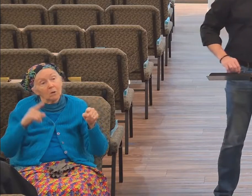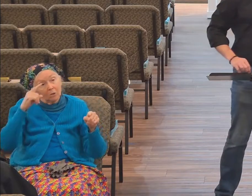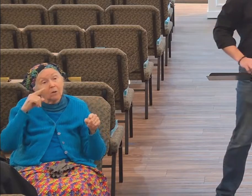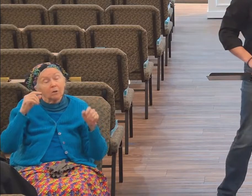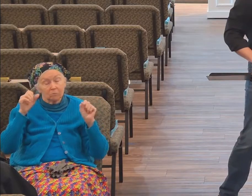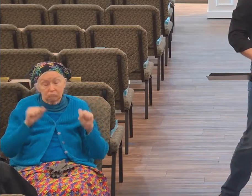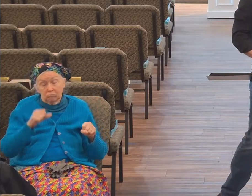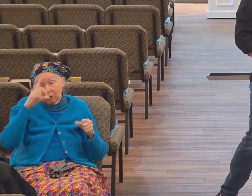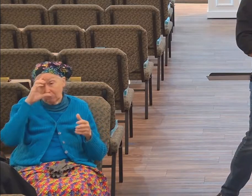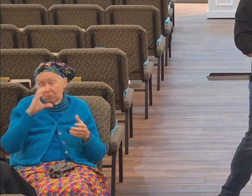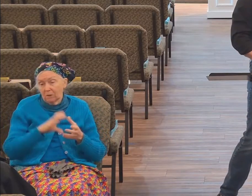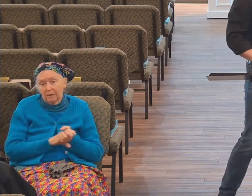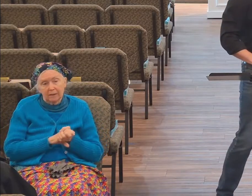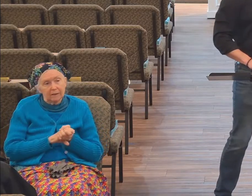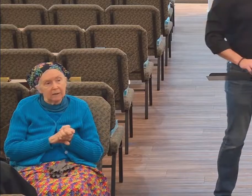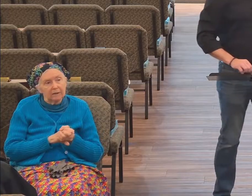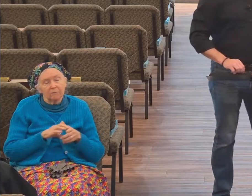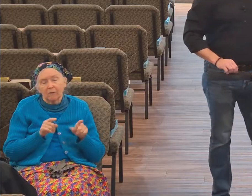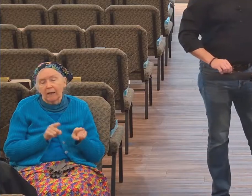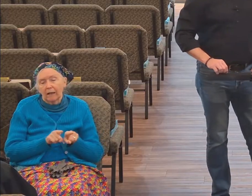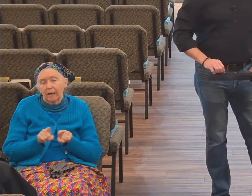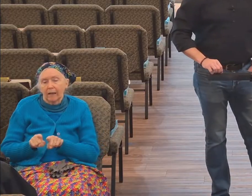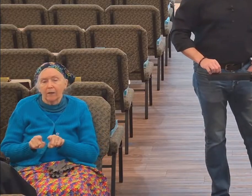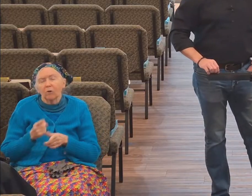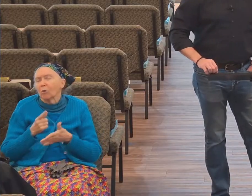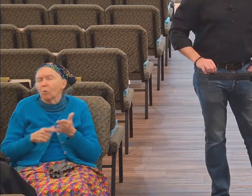Credibility. As what kind of leader?